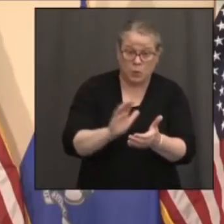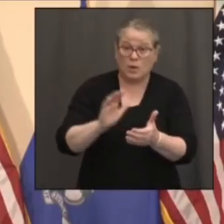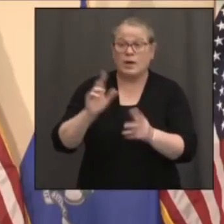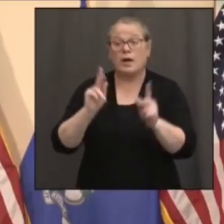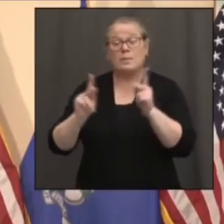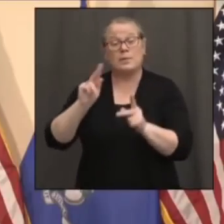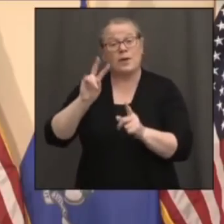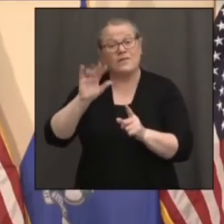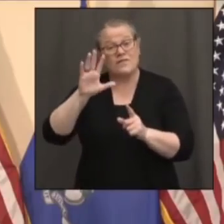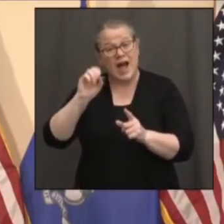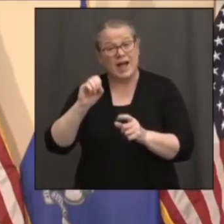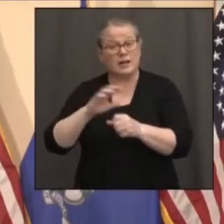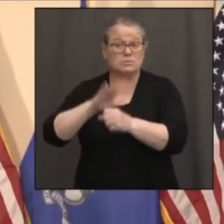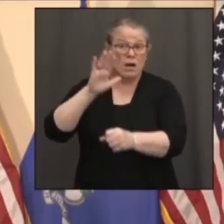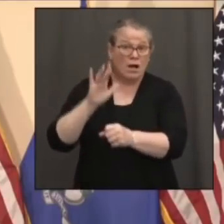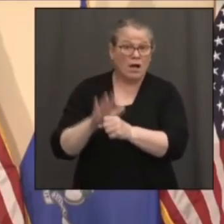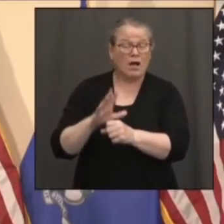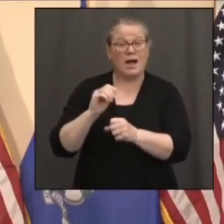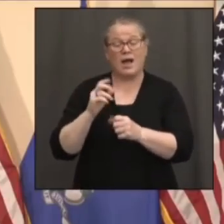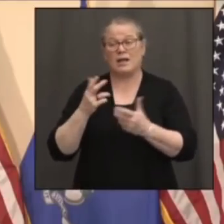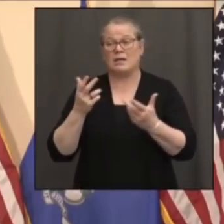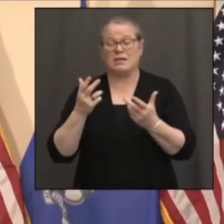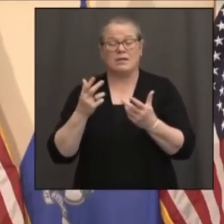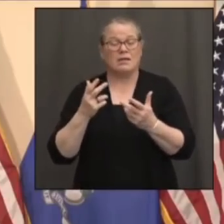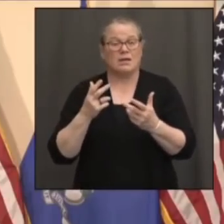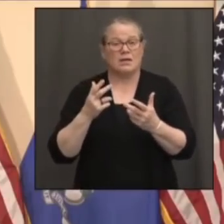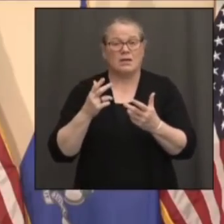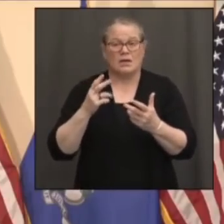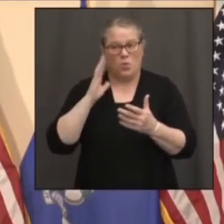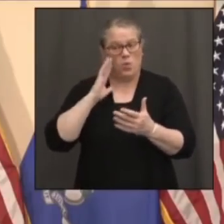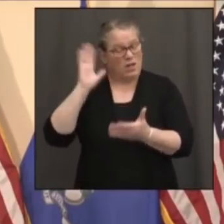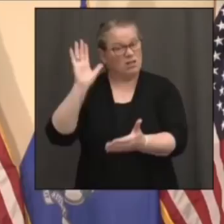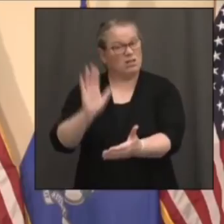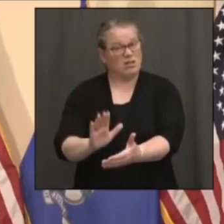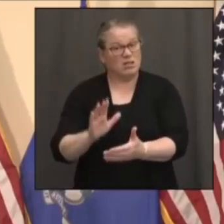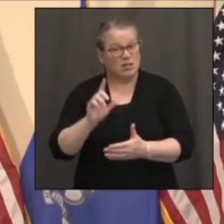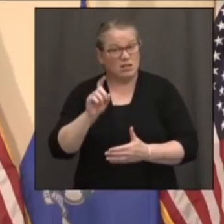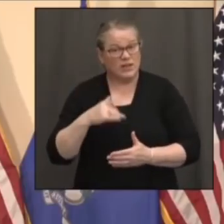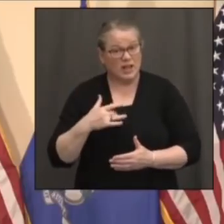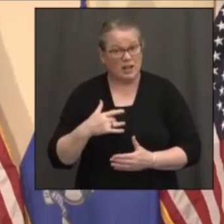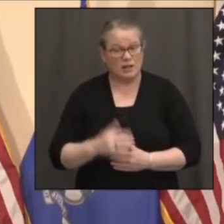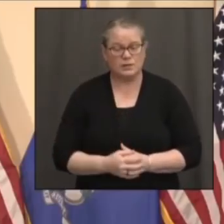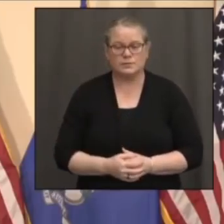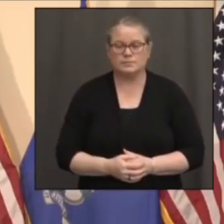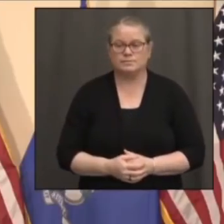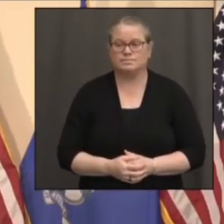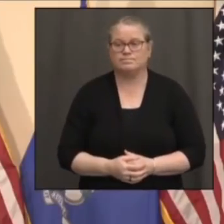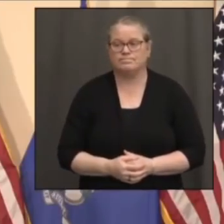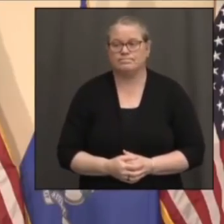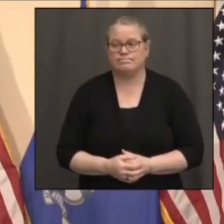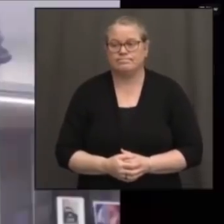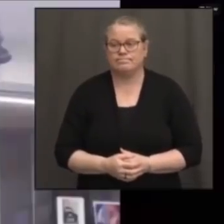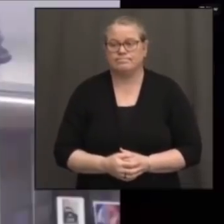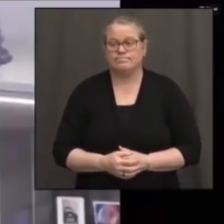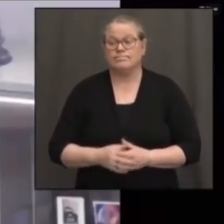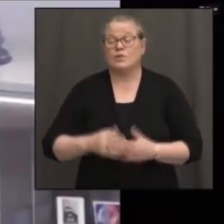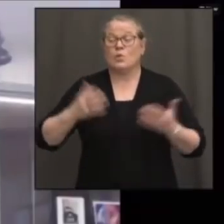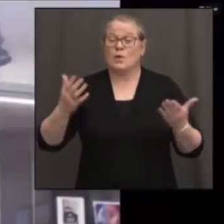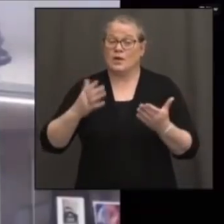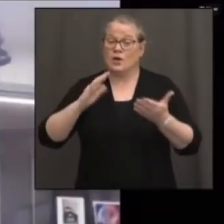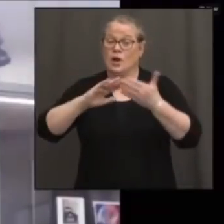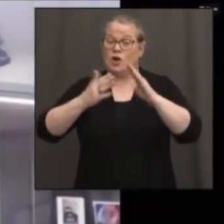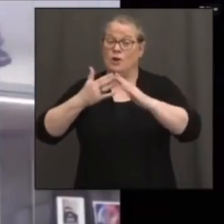Well, the reality is that violence was the first pandemic that we faced in our community, and COVID only